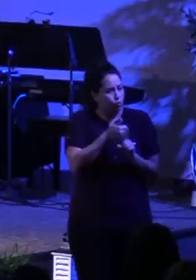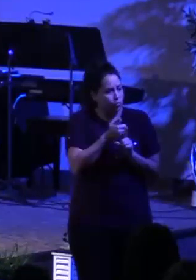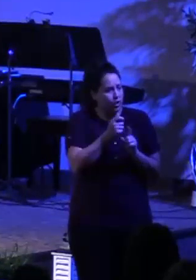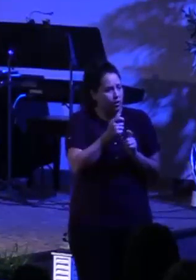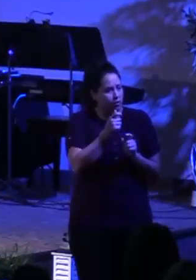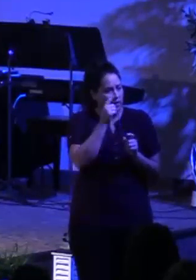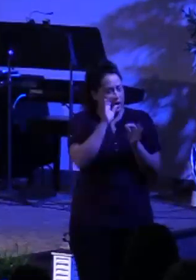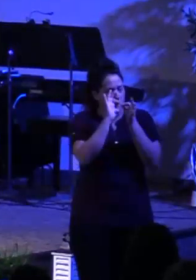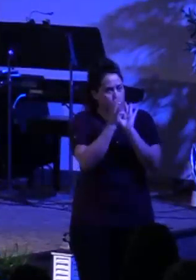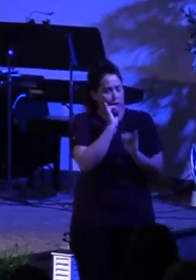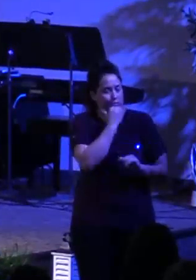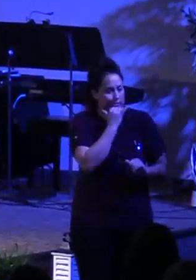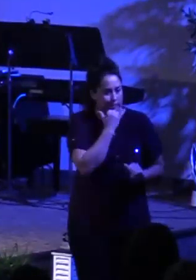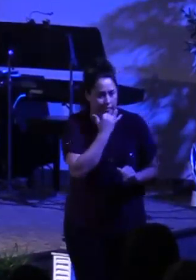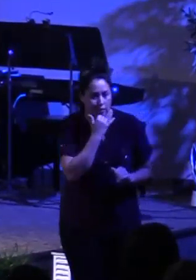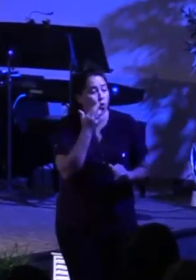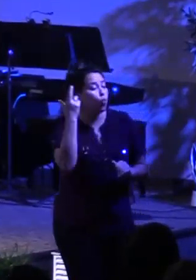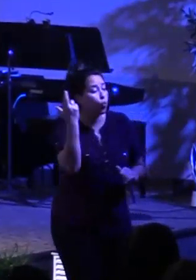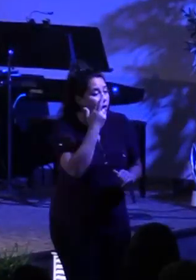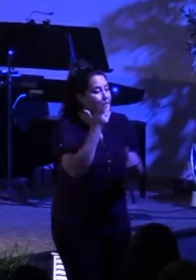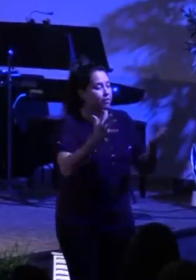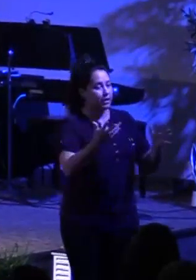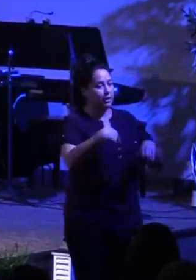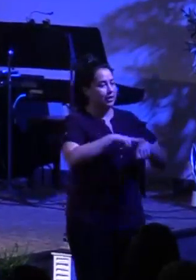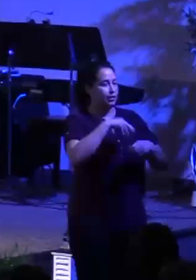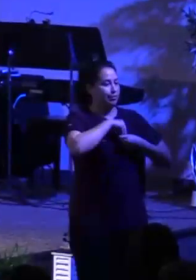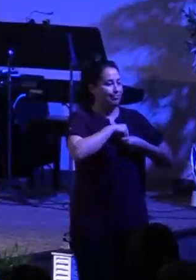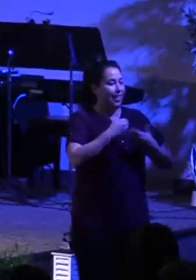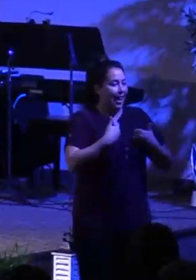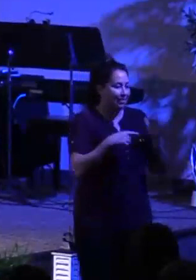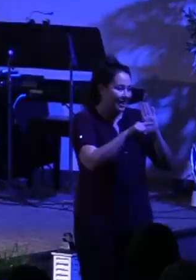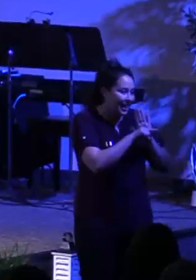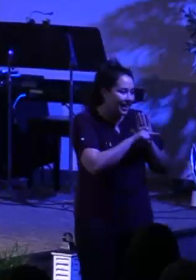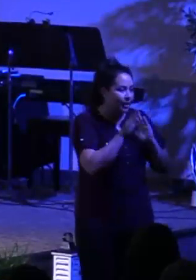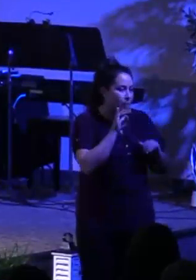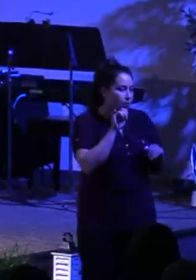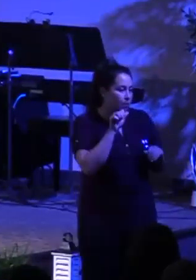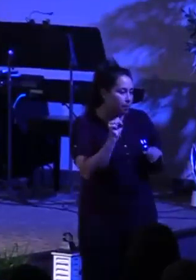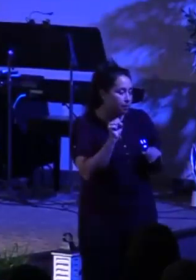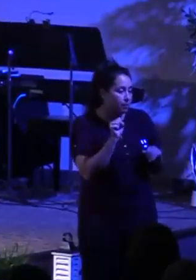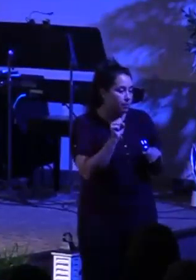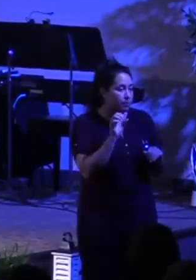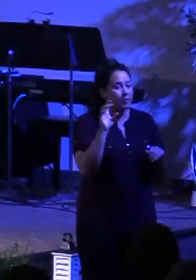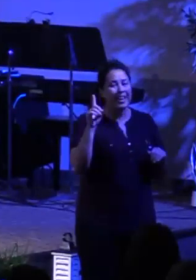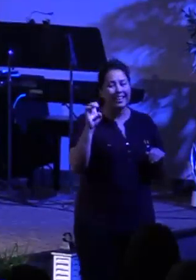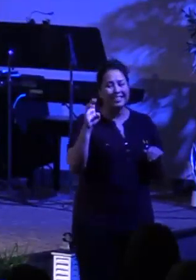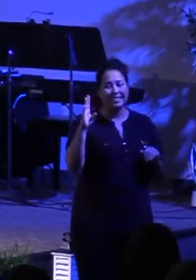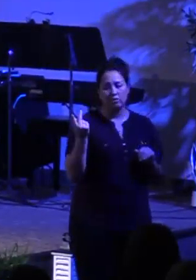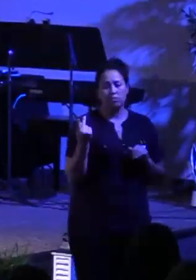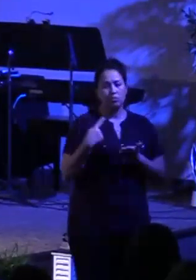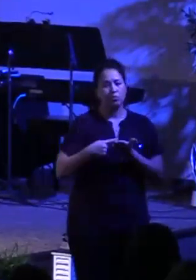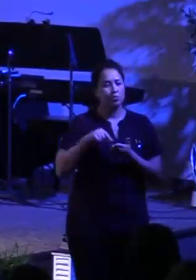because we have this negative bias. Deb and I were just talking about this morning. We were